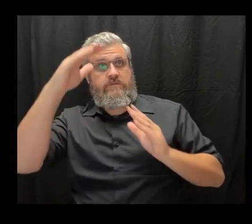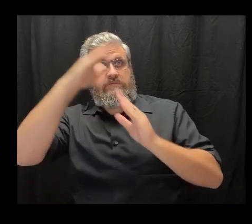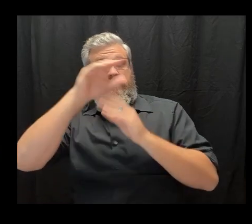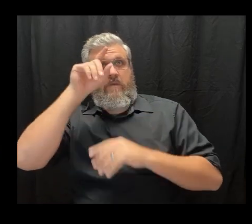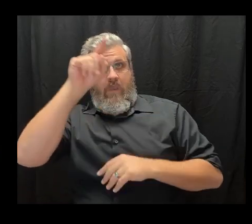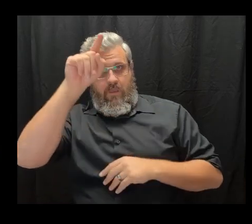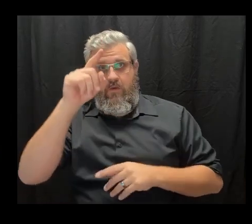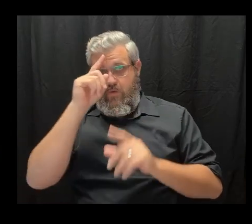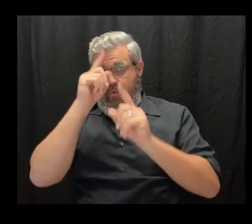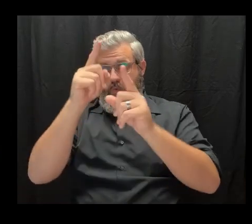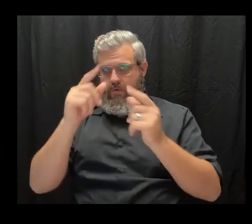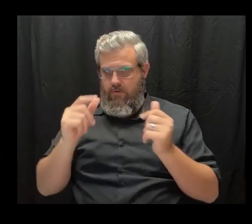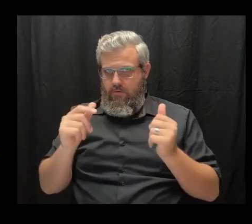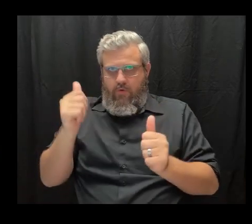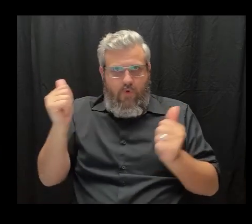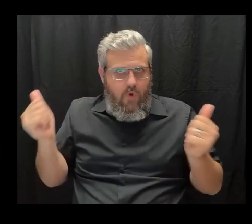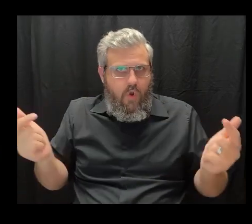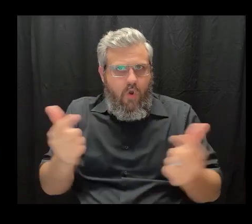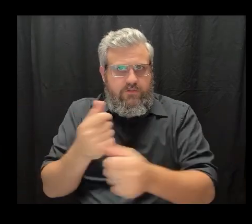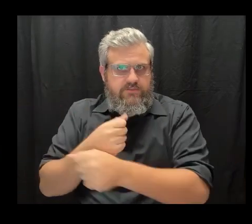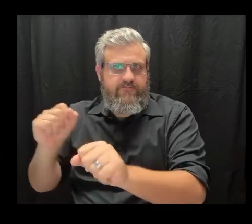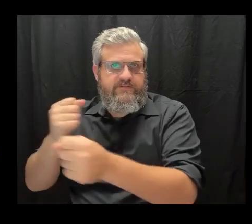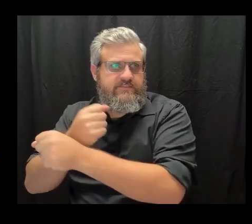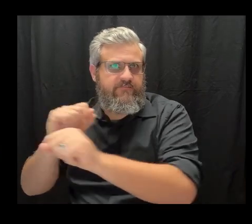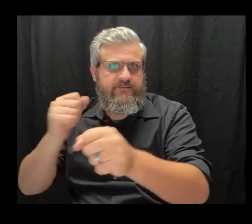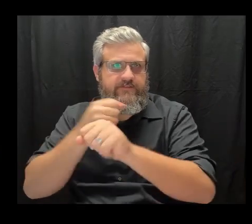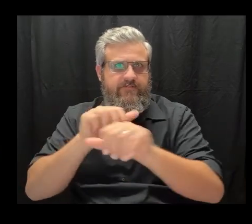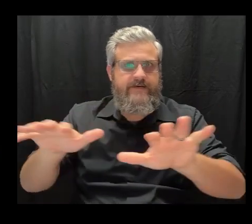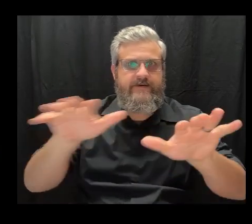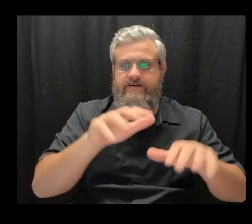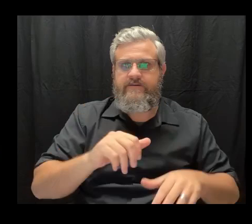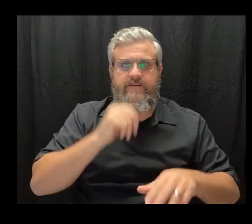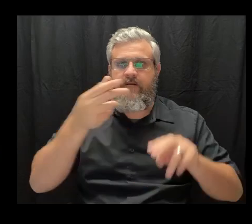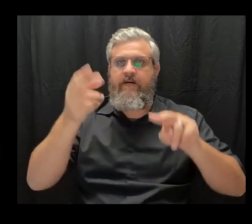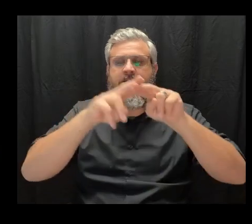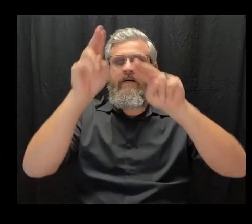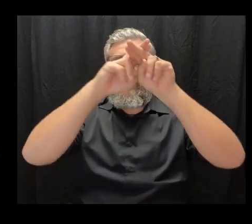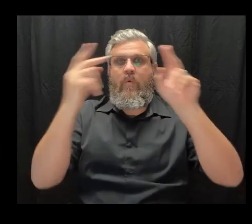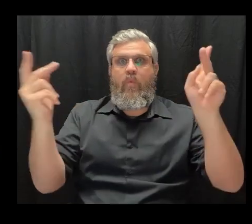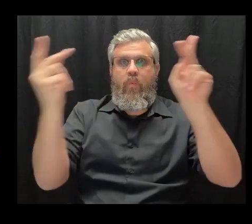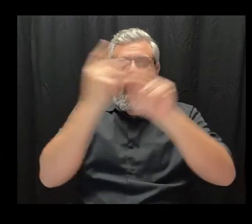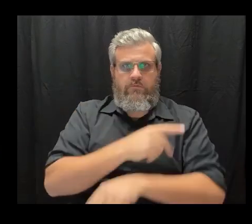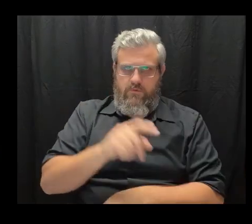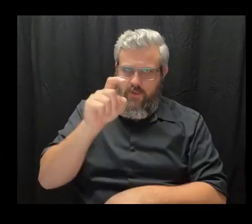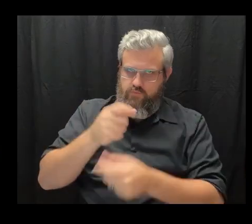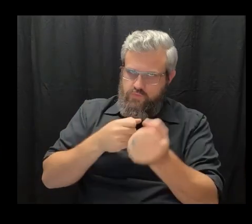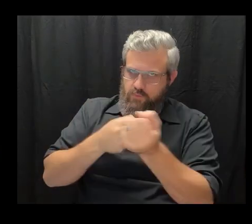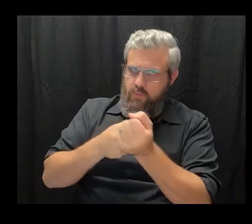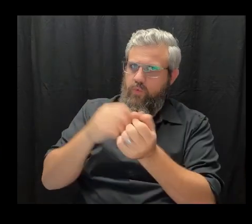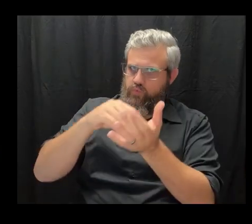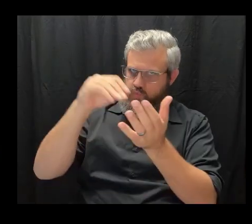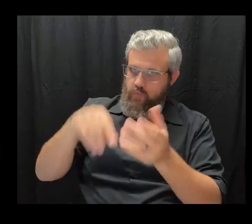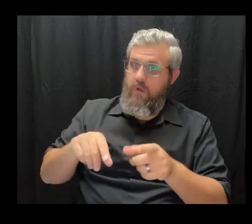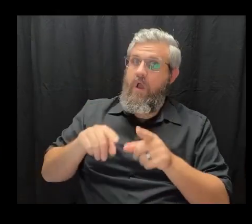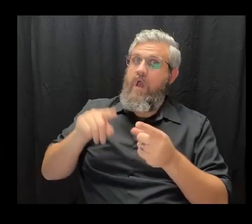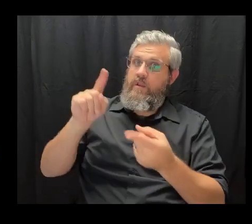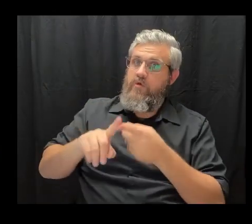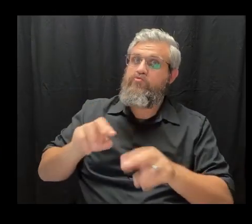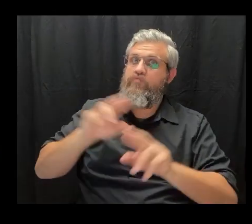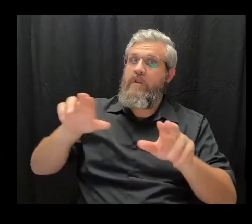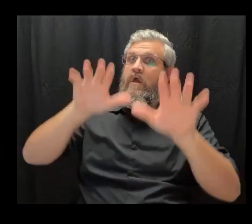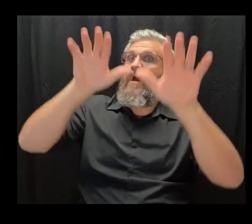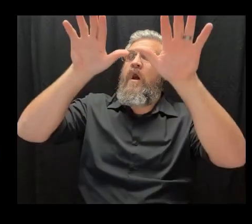prevent further escalation, while supporting the student until they are ready for recovery. When addressing a student in crisis,